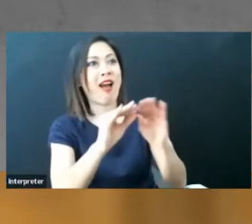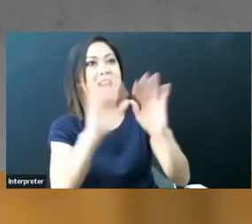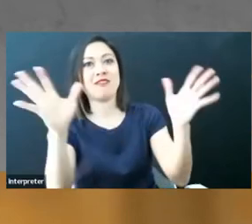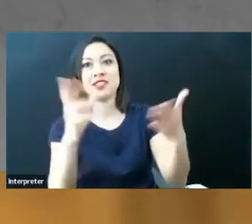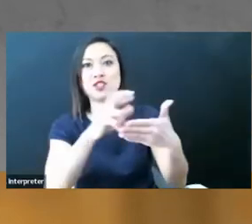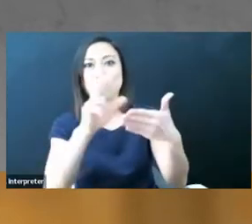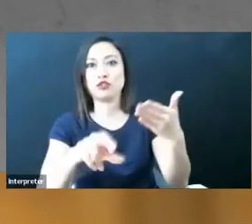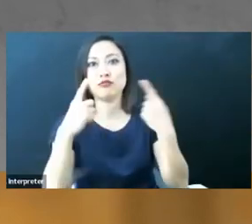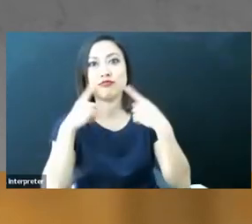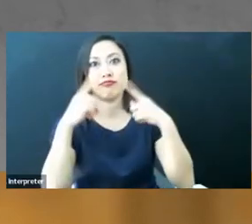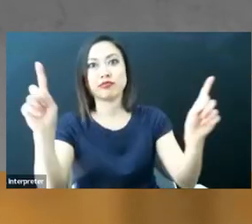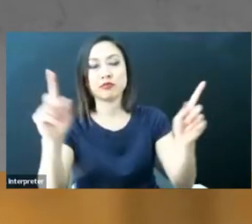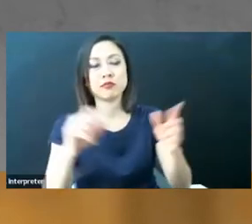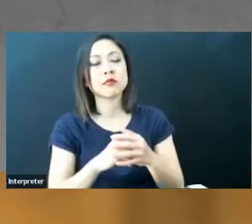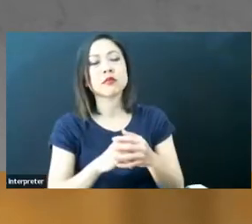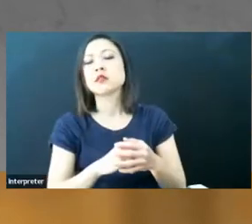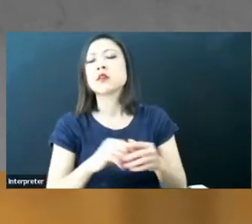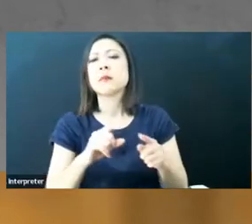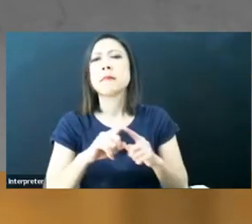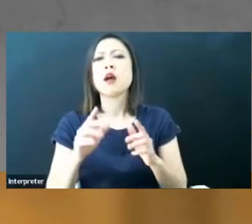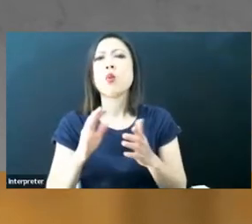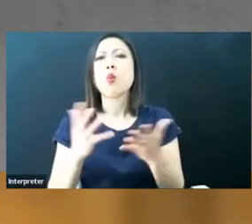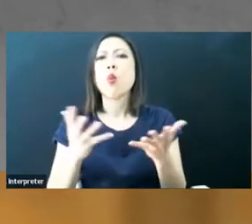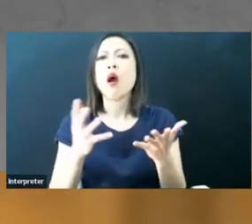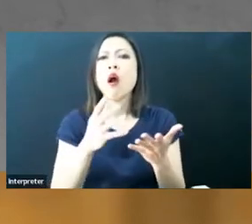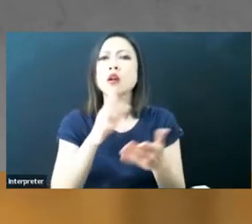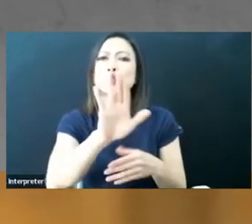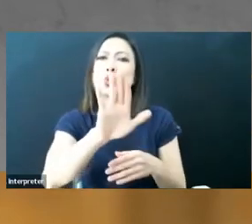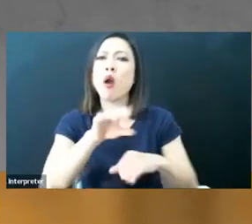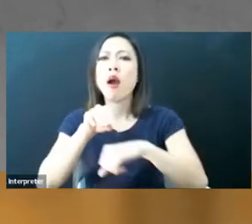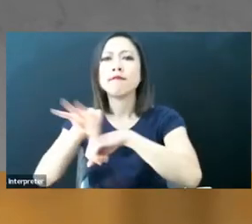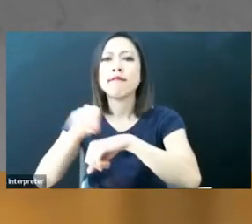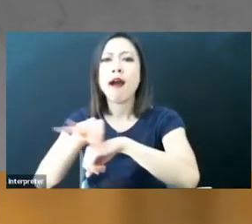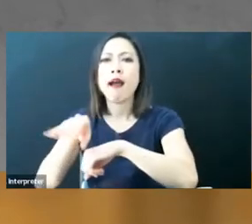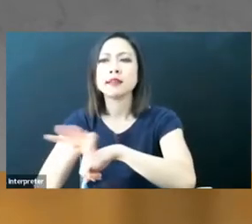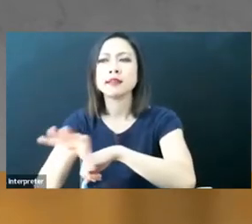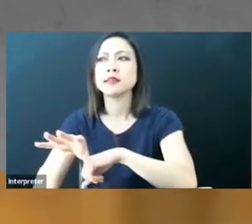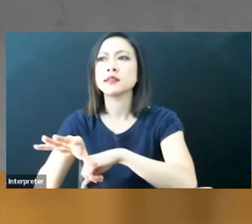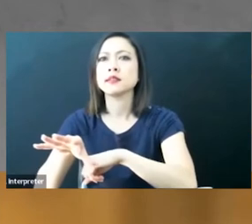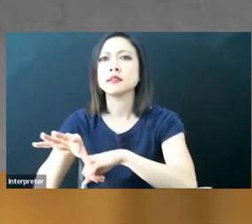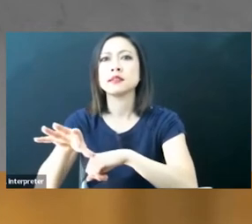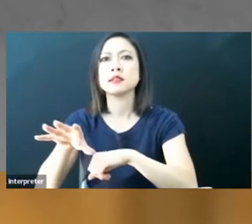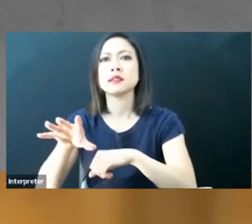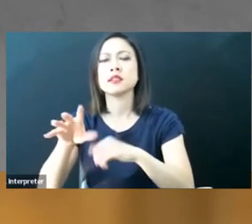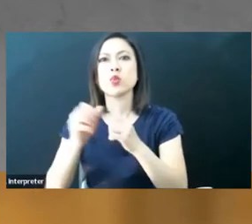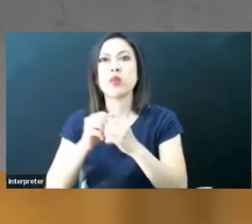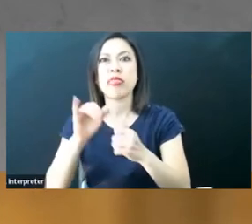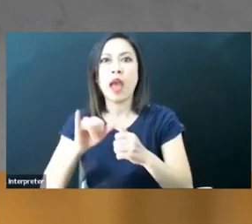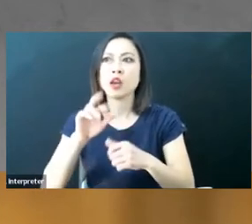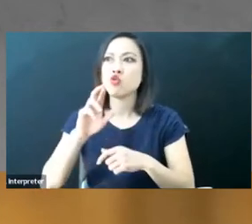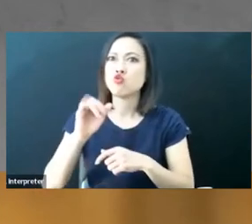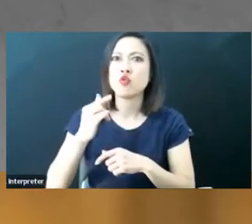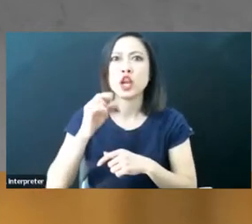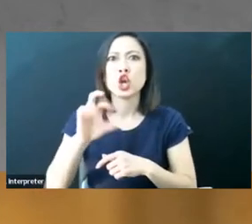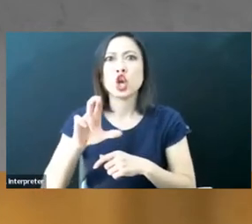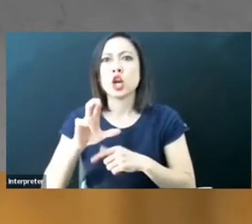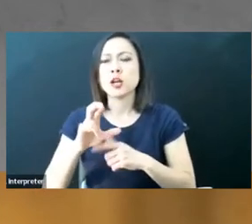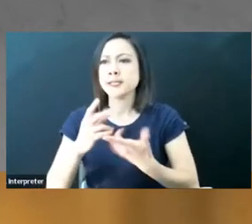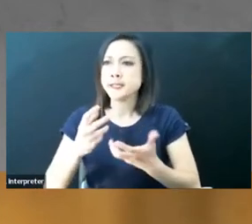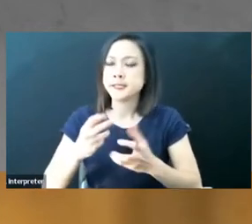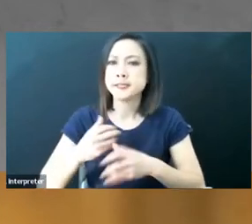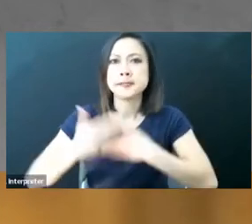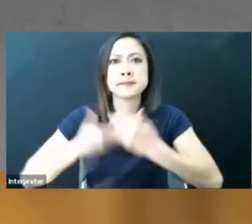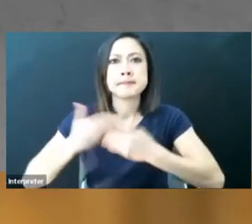achieved. But how would you, what advice would you give in that sense and with that rigor and combination of rigor